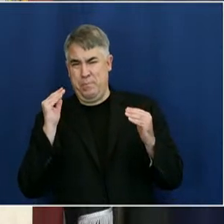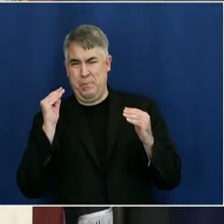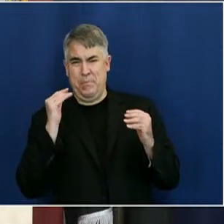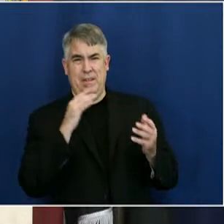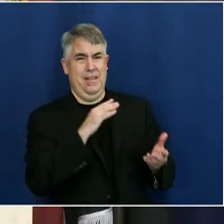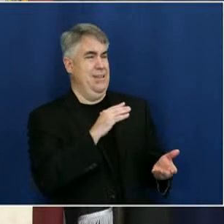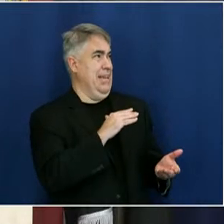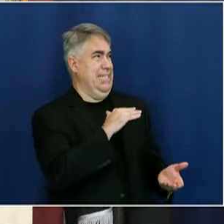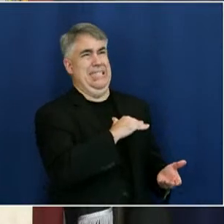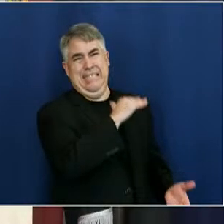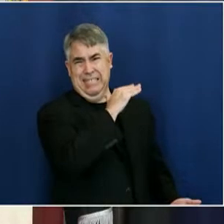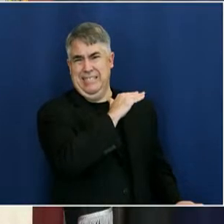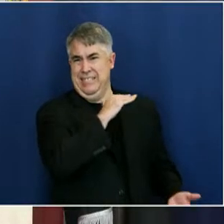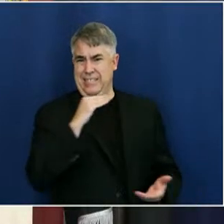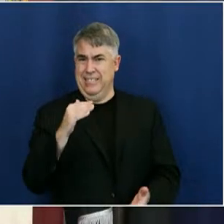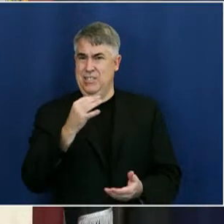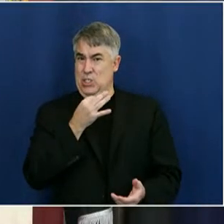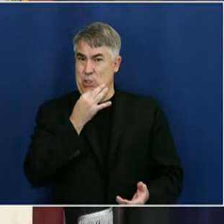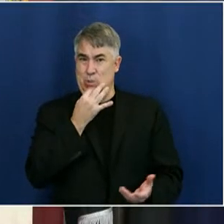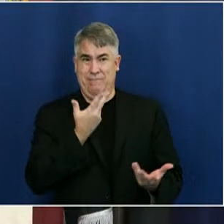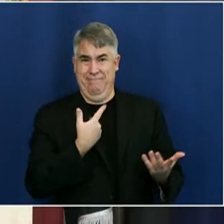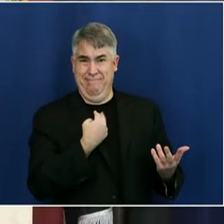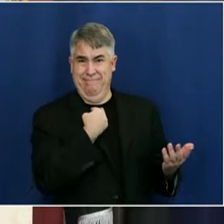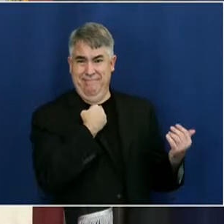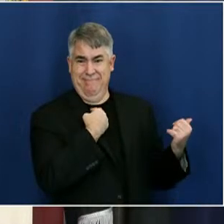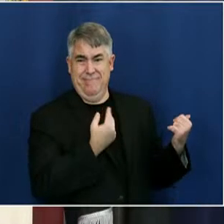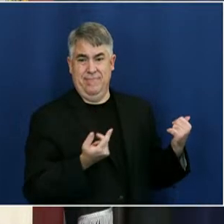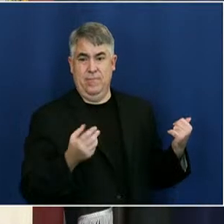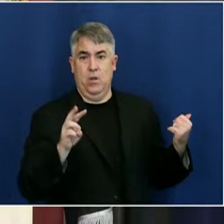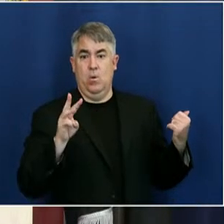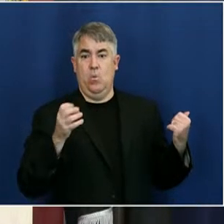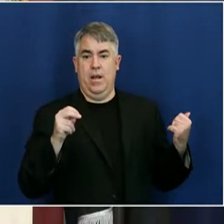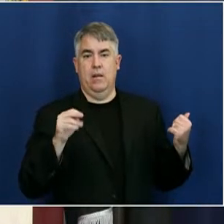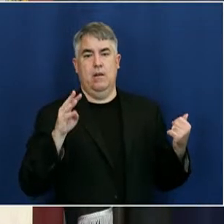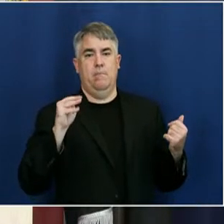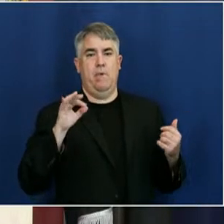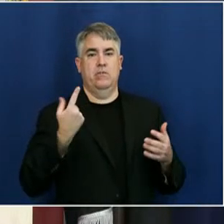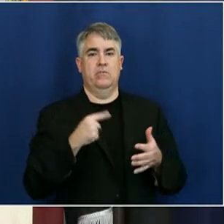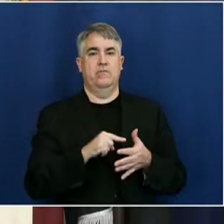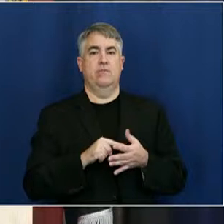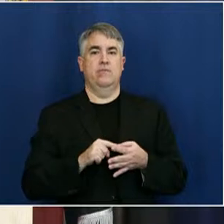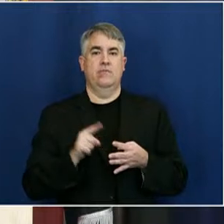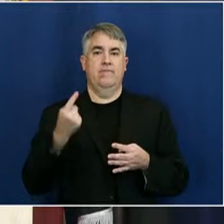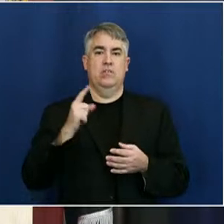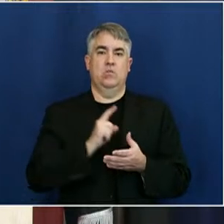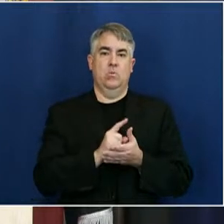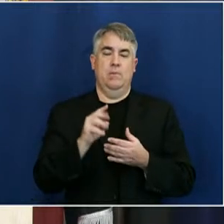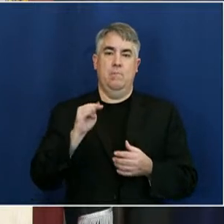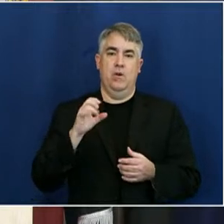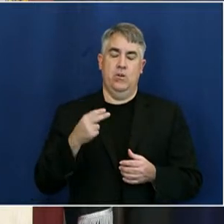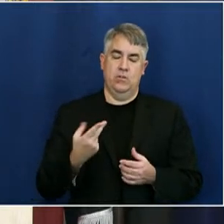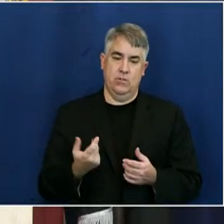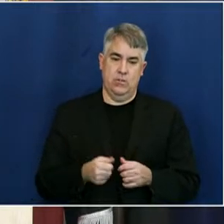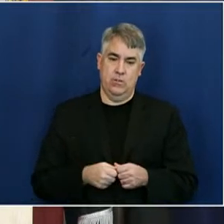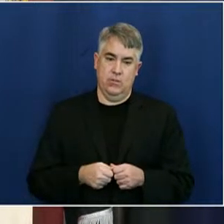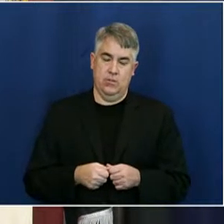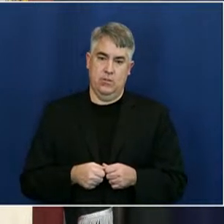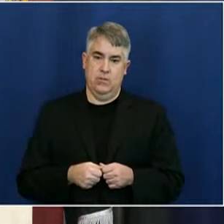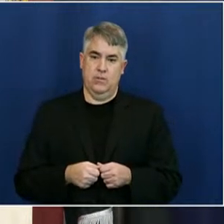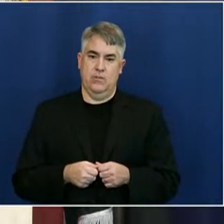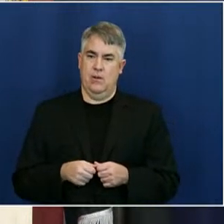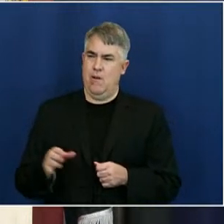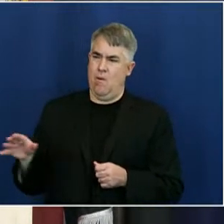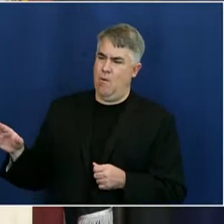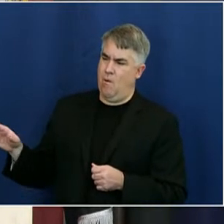increase at the beginning of March. I guess I wonder whether folks who